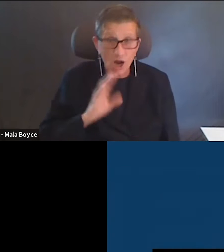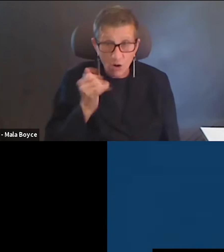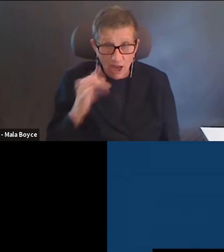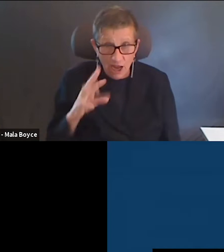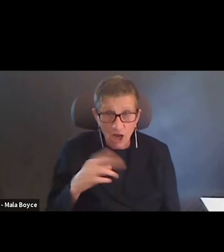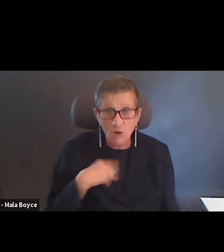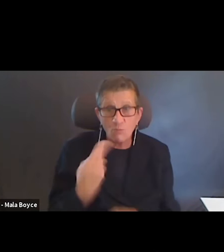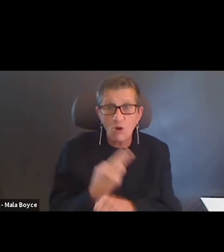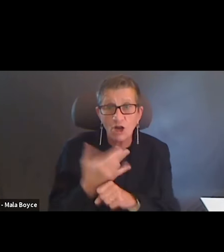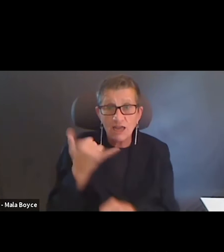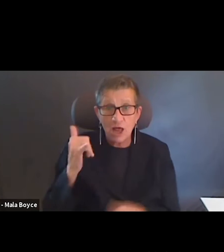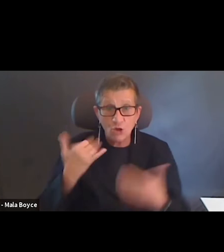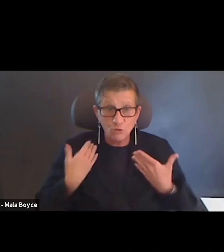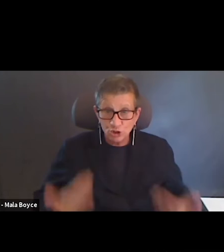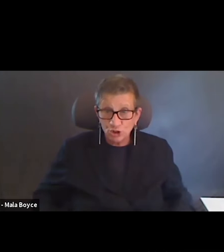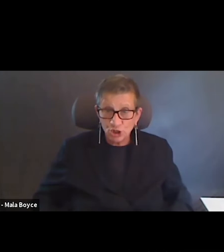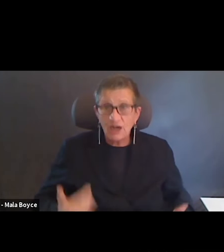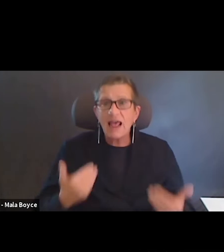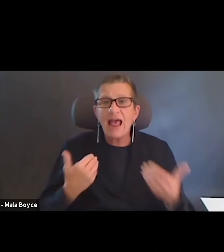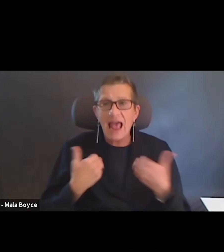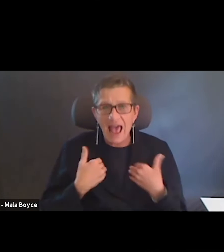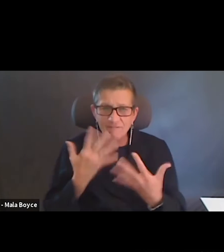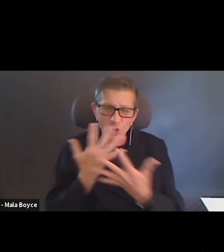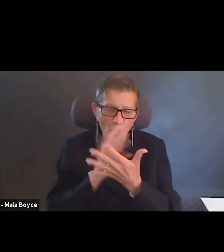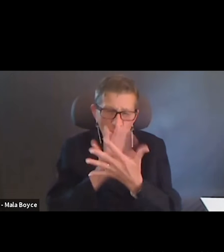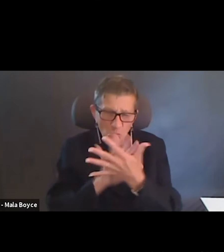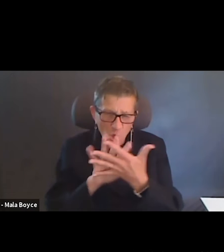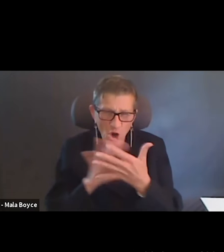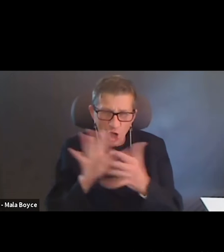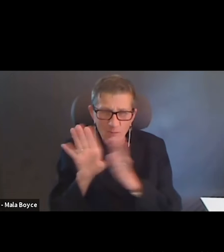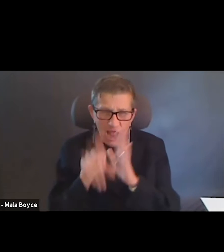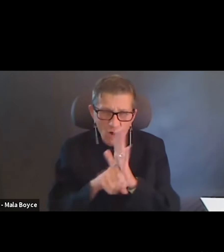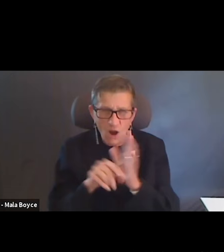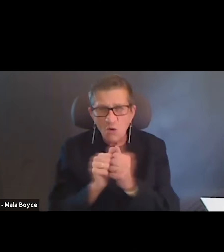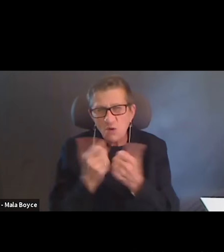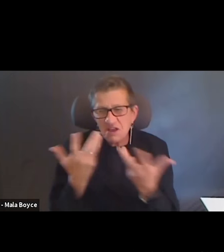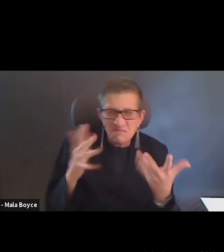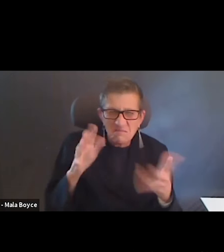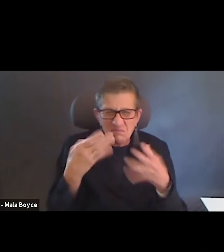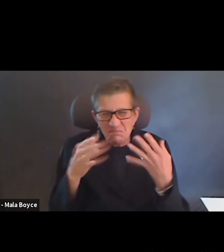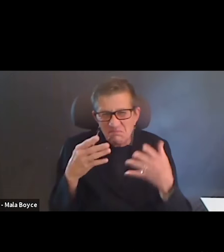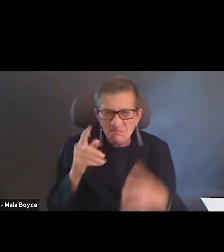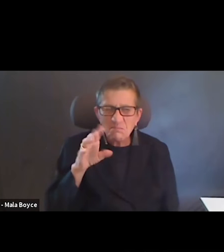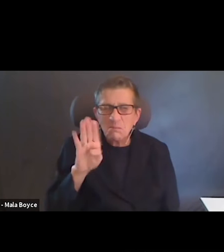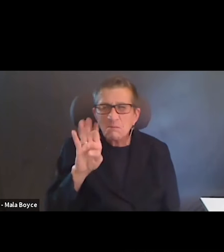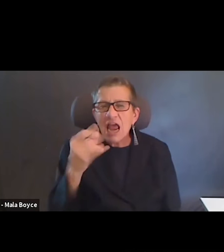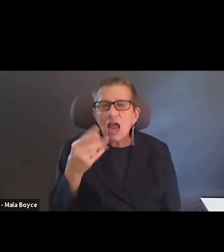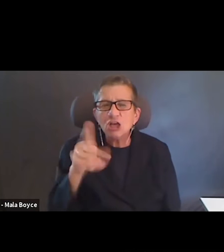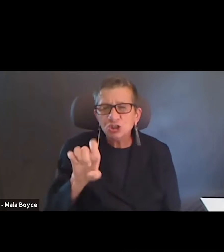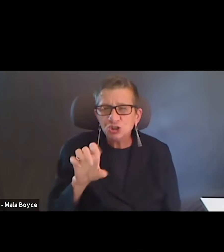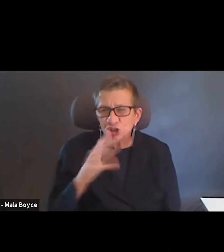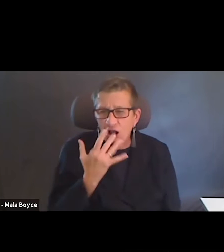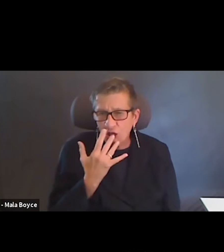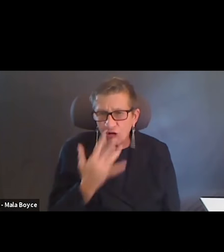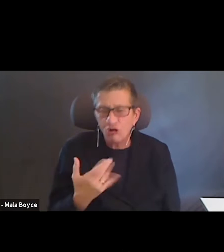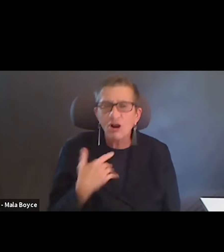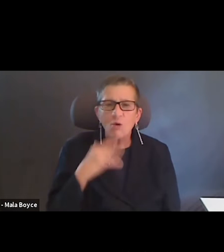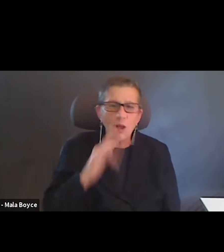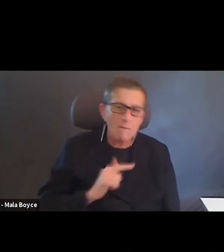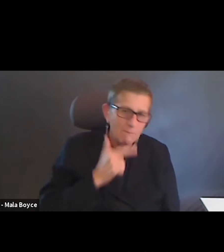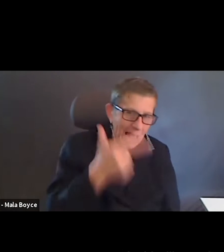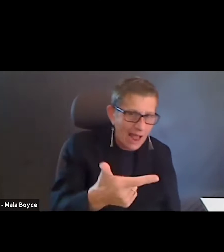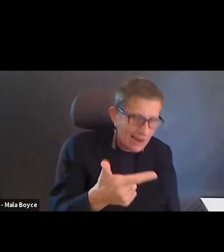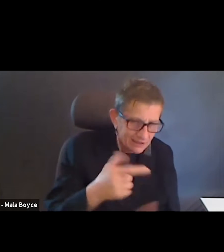am wearing a yellow shirt, and I do have a blurred background with hues of kind of a beige color. And I will pass it